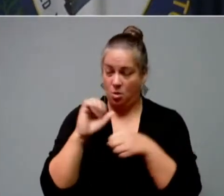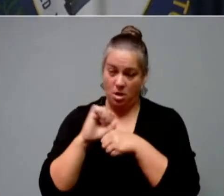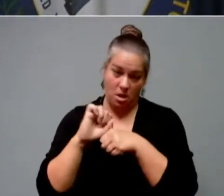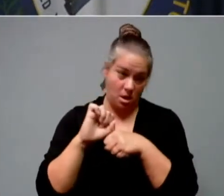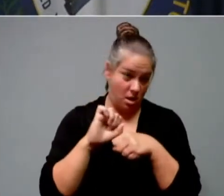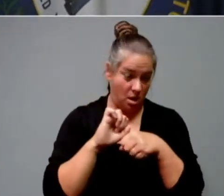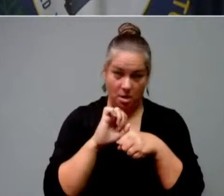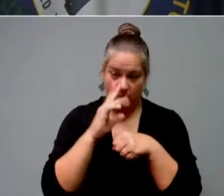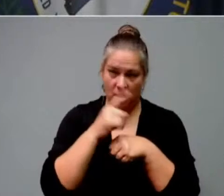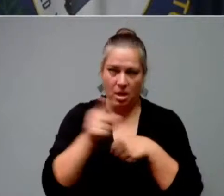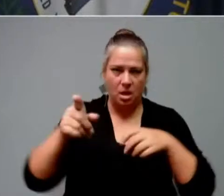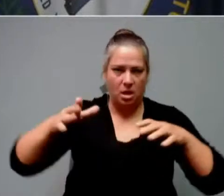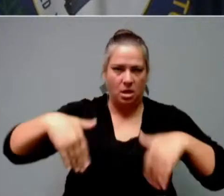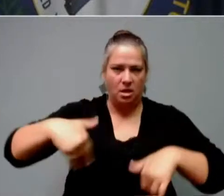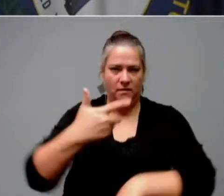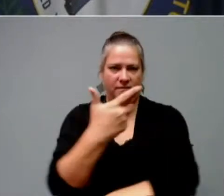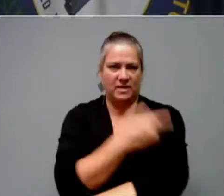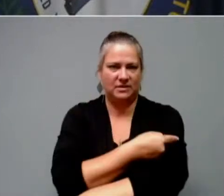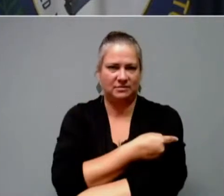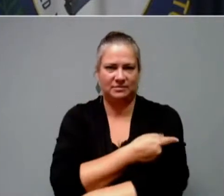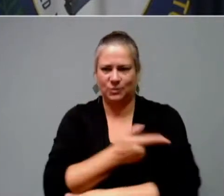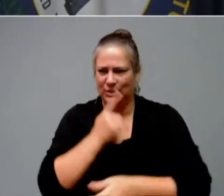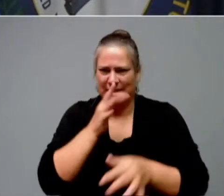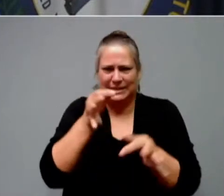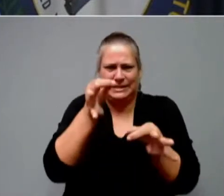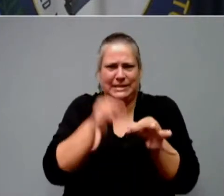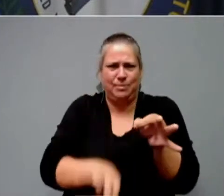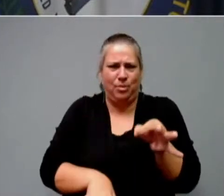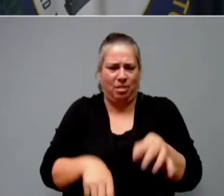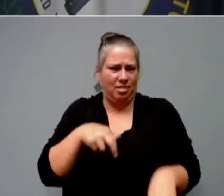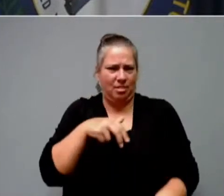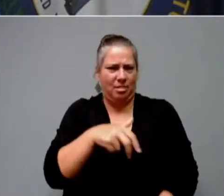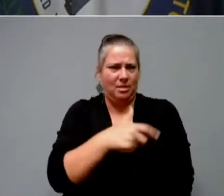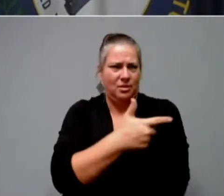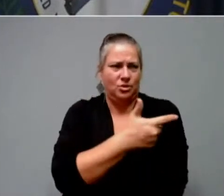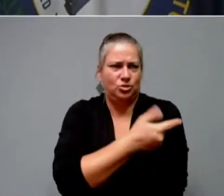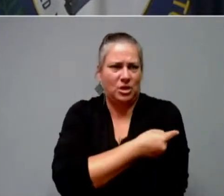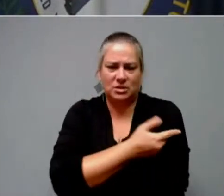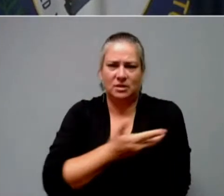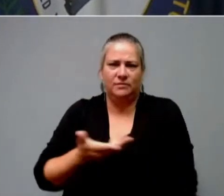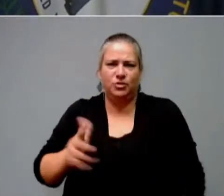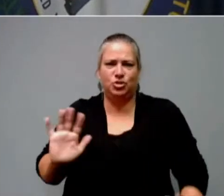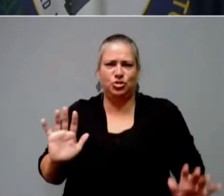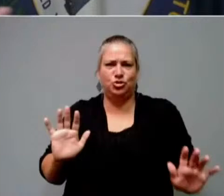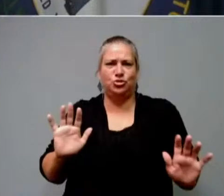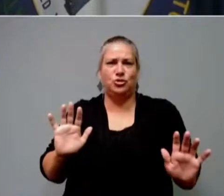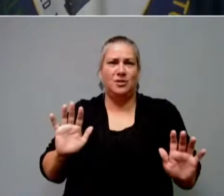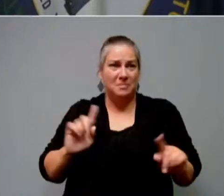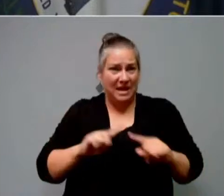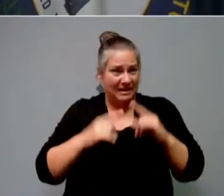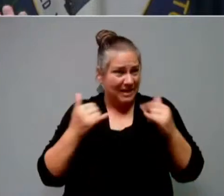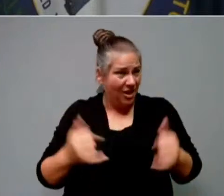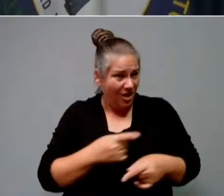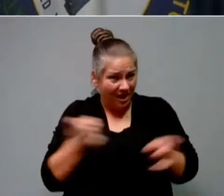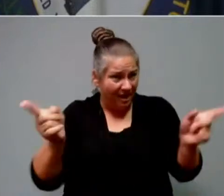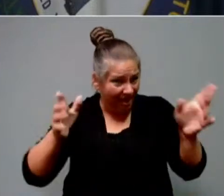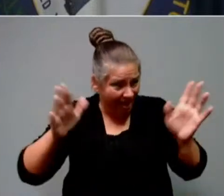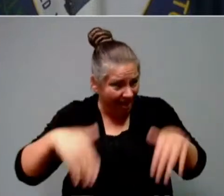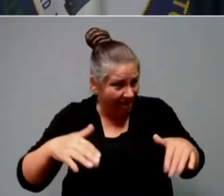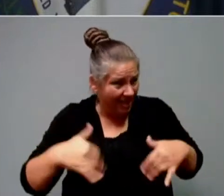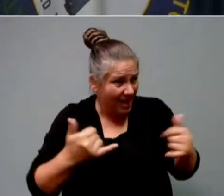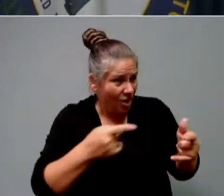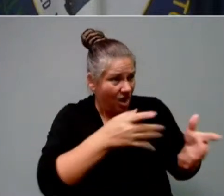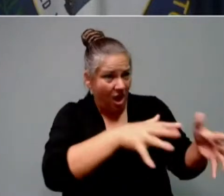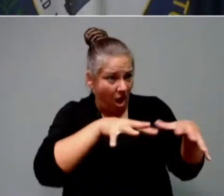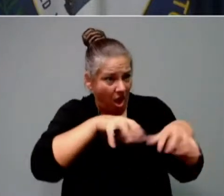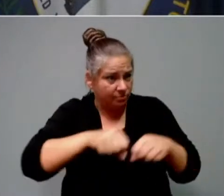haven't taken a simple step to protect themselves. And now they're going to occupy beds for numerous days that other people who have other